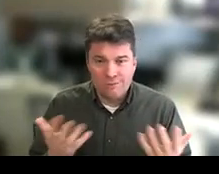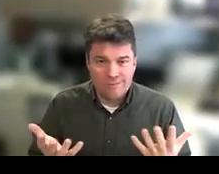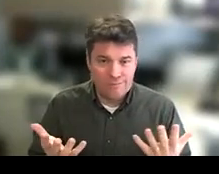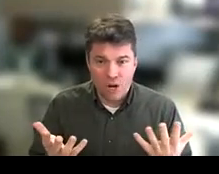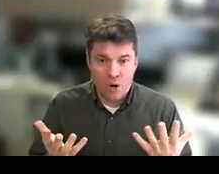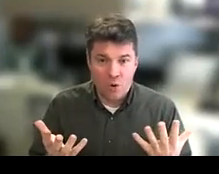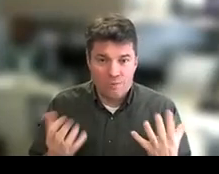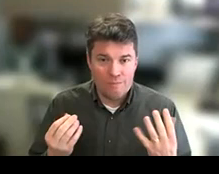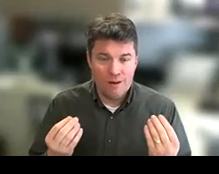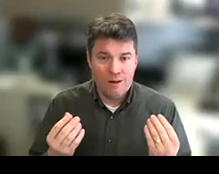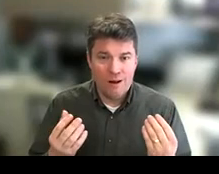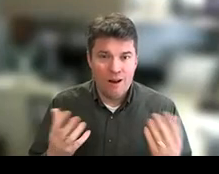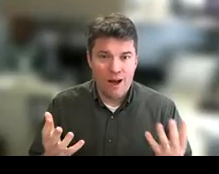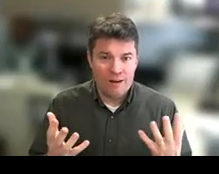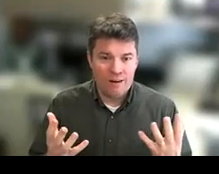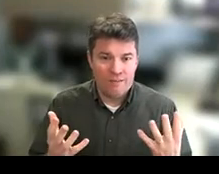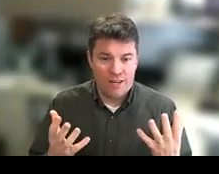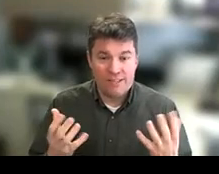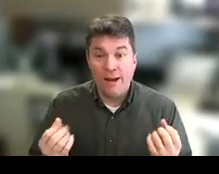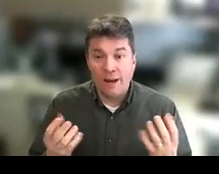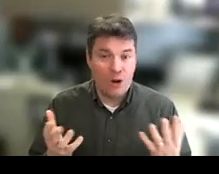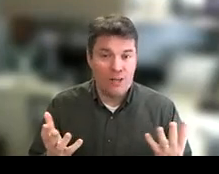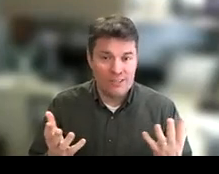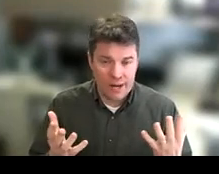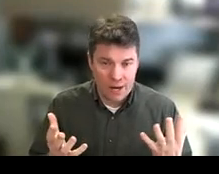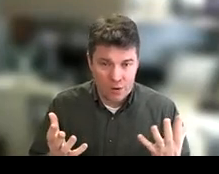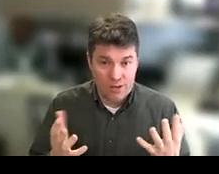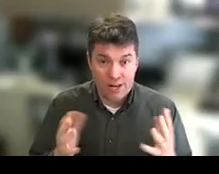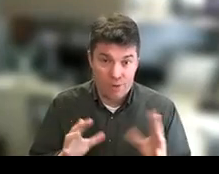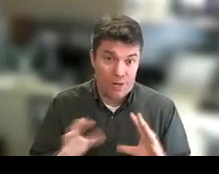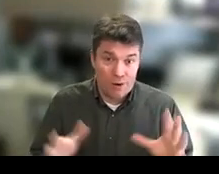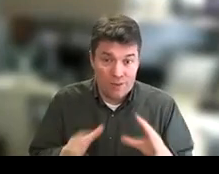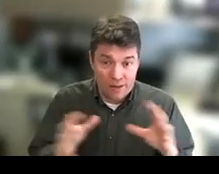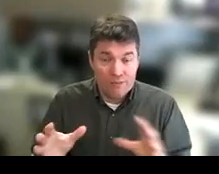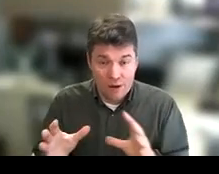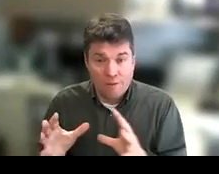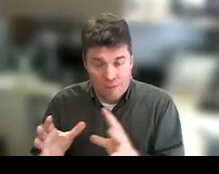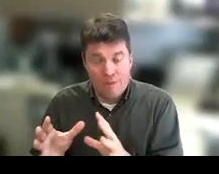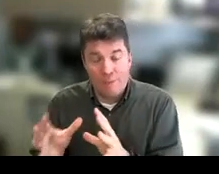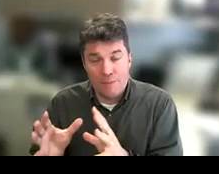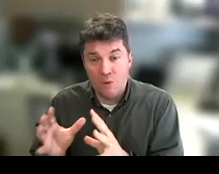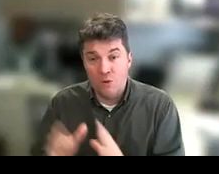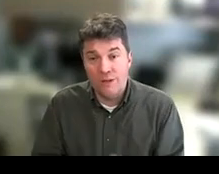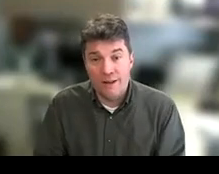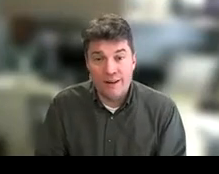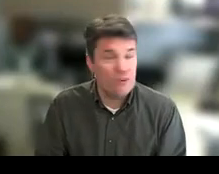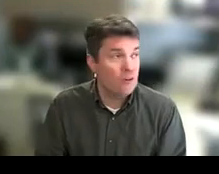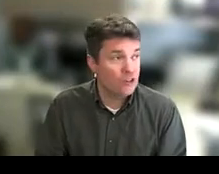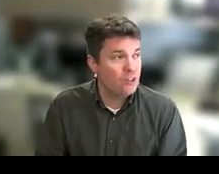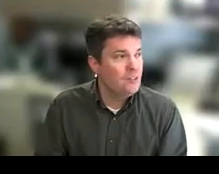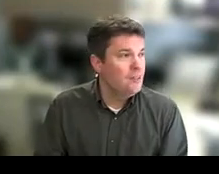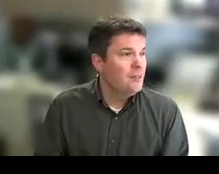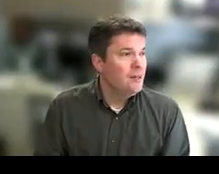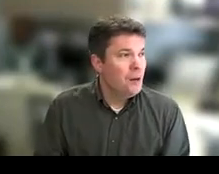or know a lot of the American Sign Language that is pretty prevalent among people who are in the